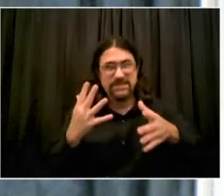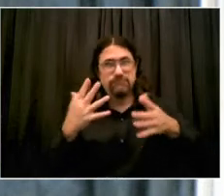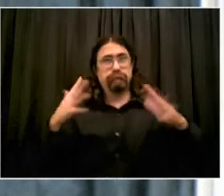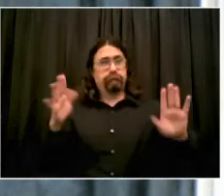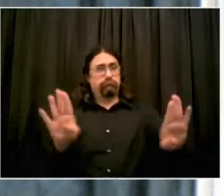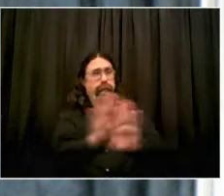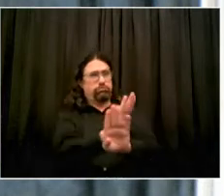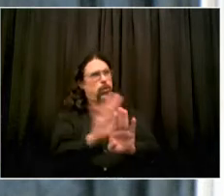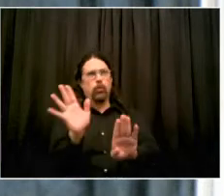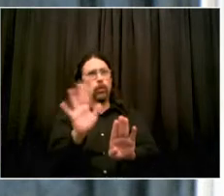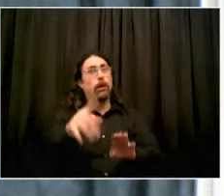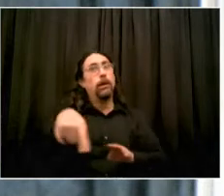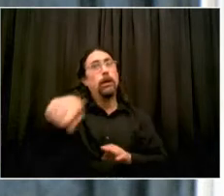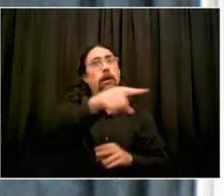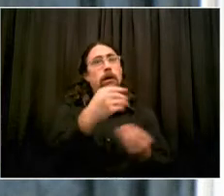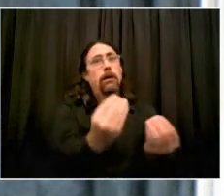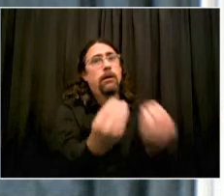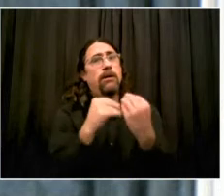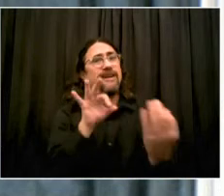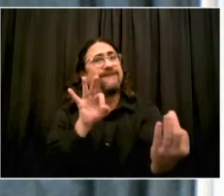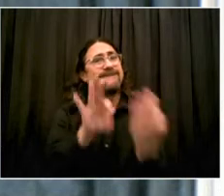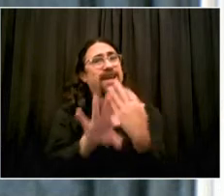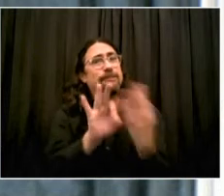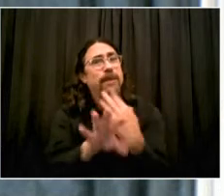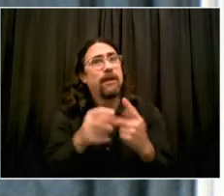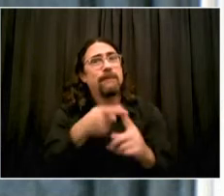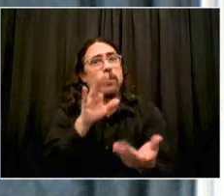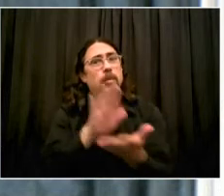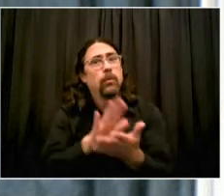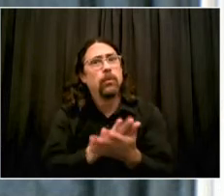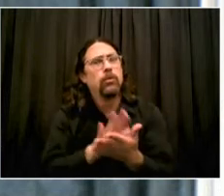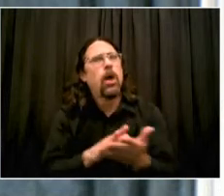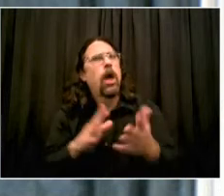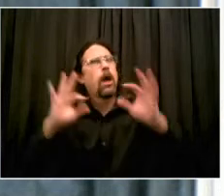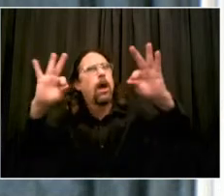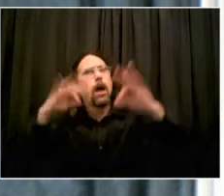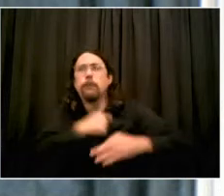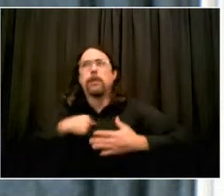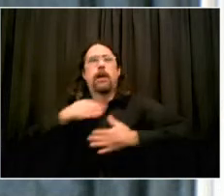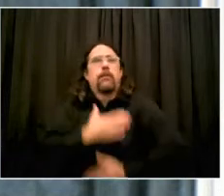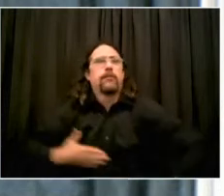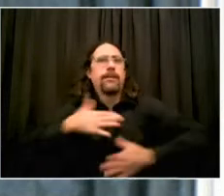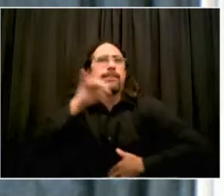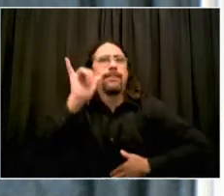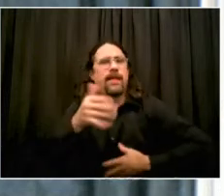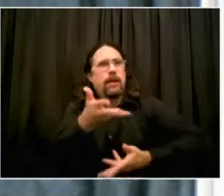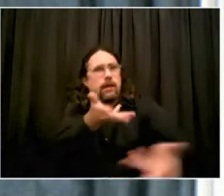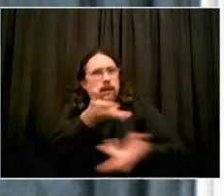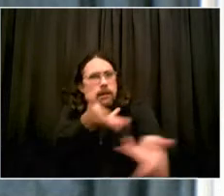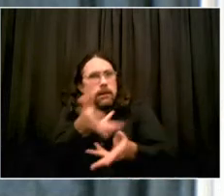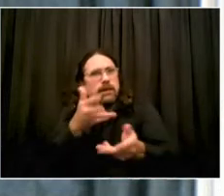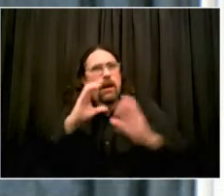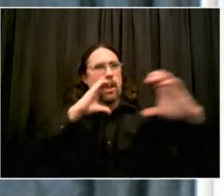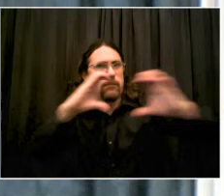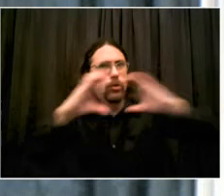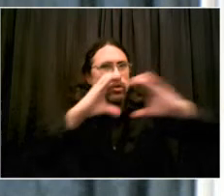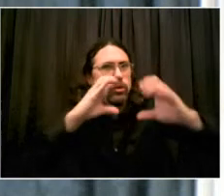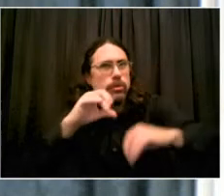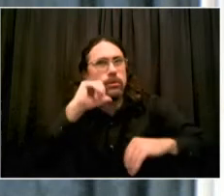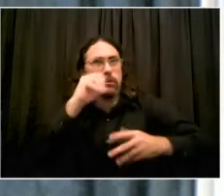with state guidance and, most importantly, safeguarding health. The order requires non-public schools